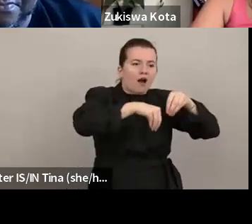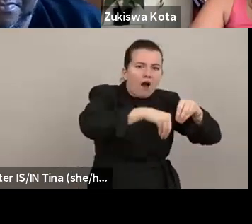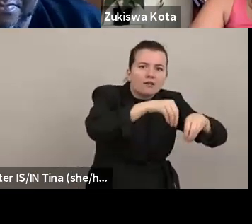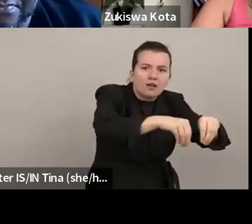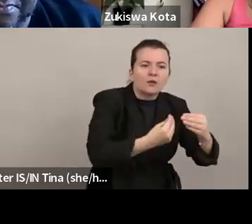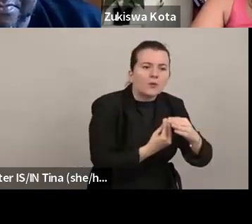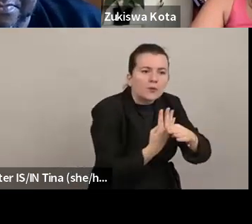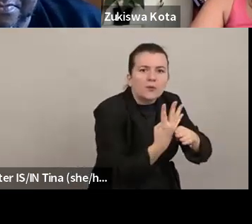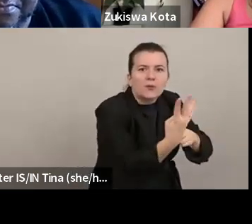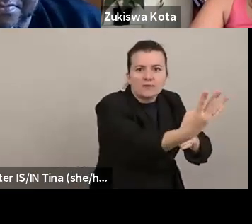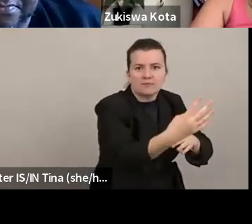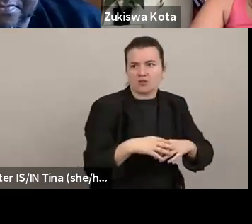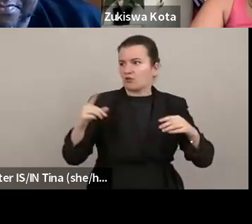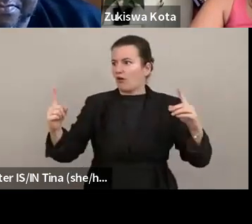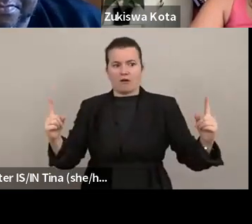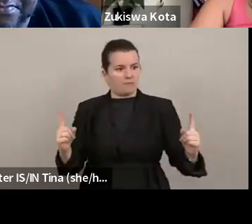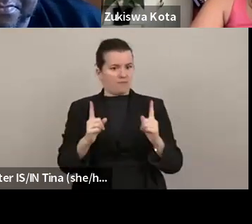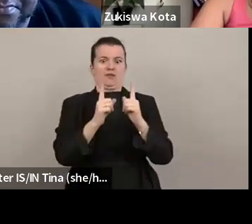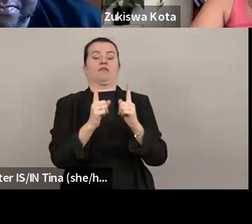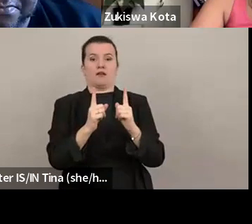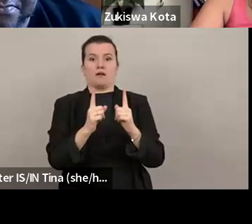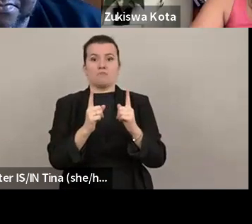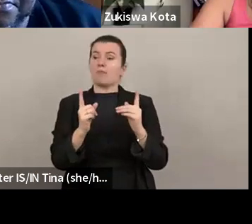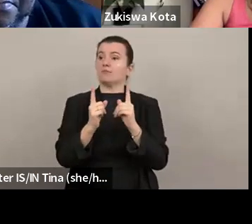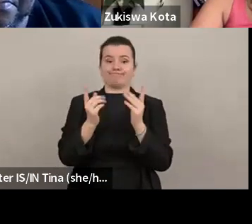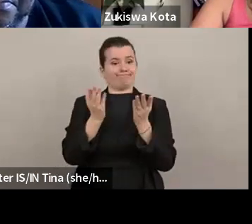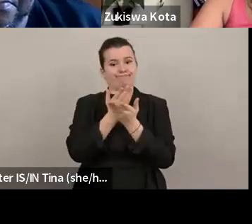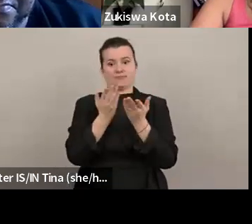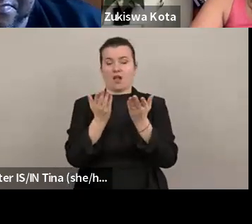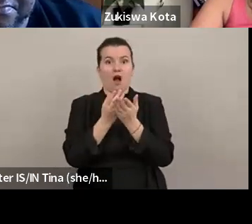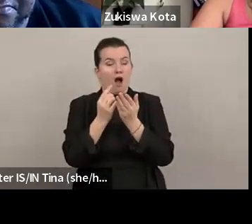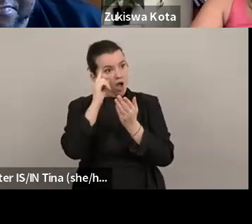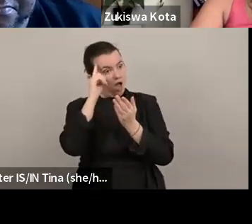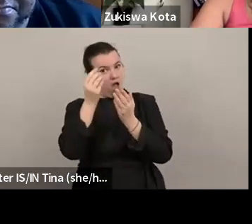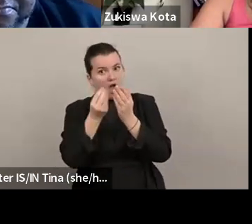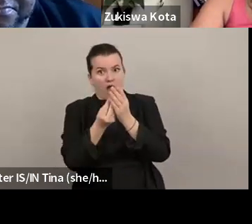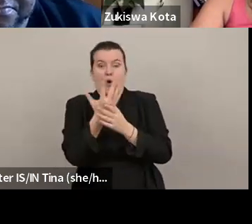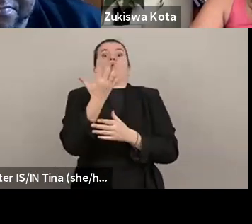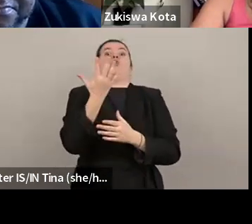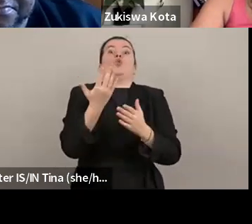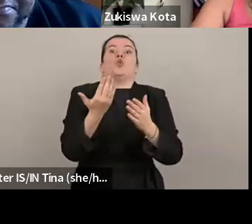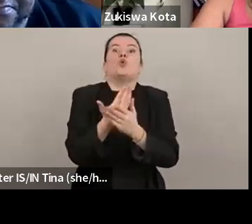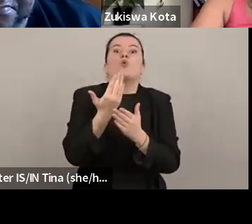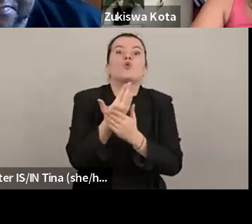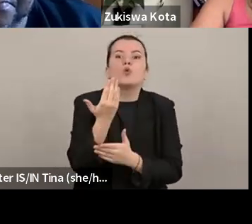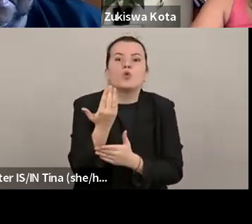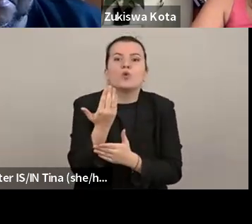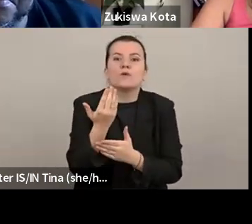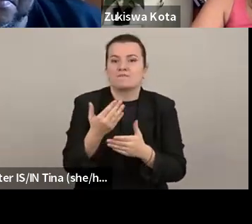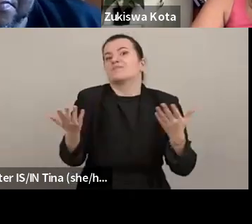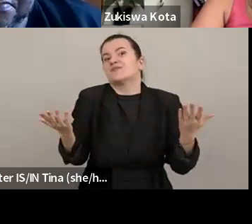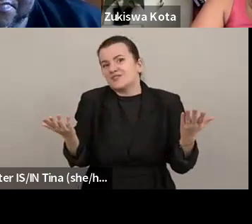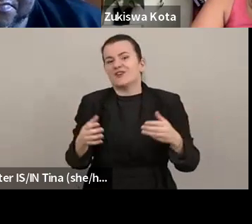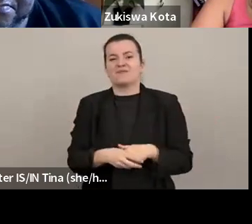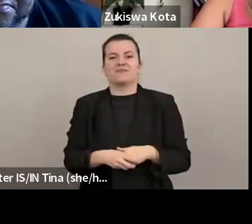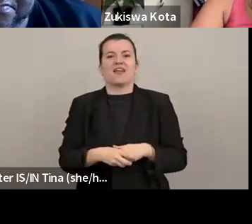then there might be something new happening. And of course, we can be connected all over the world, and we're doing it today, which I